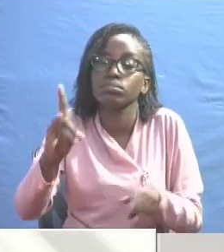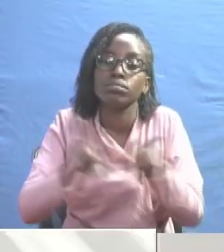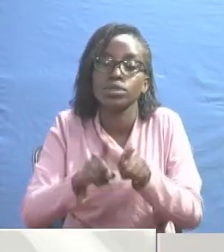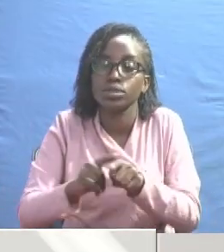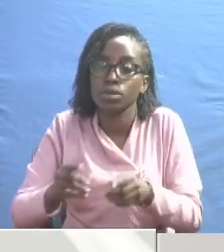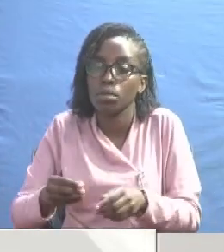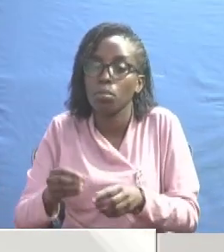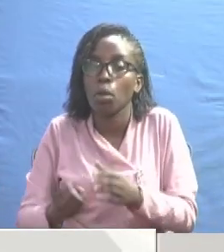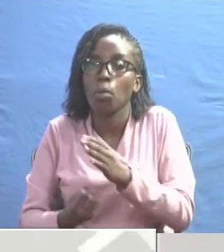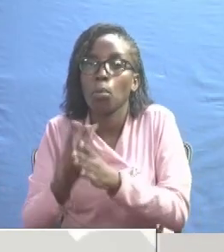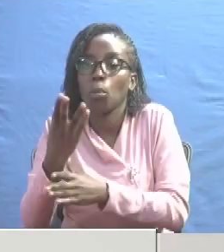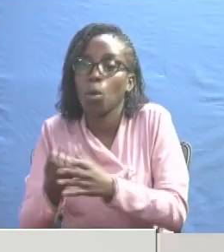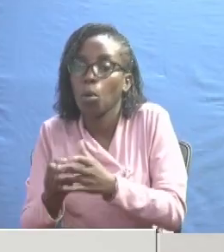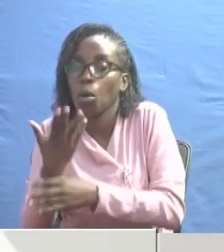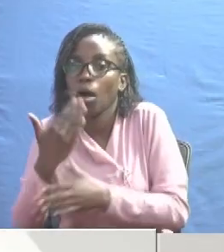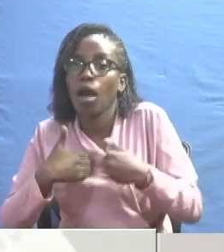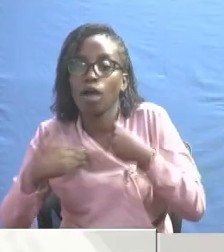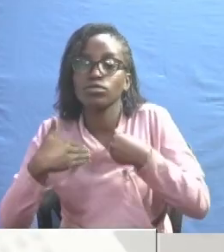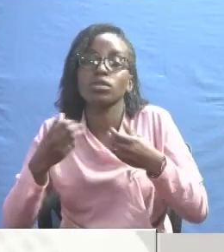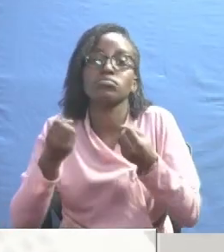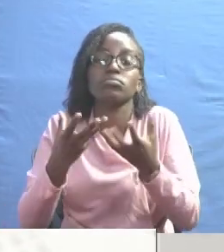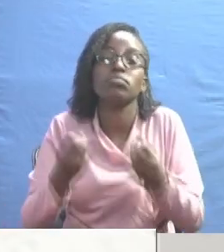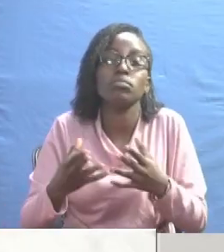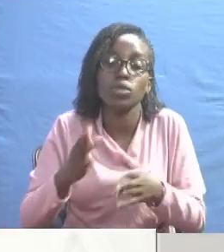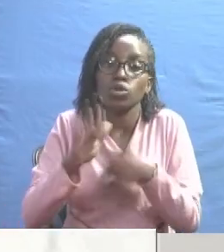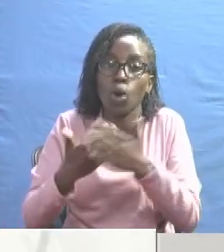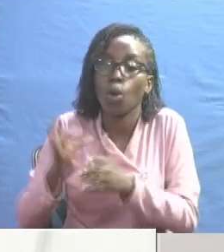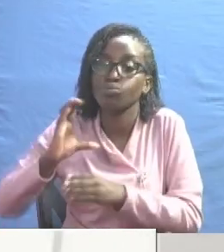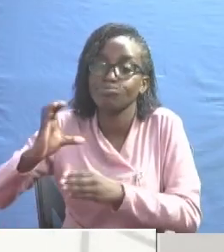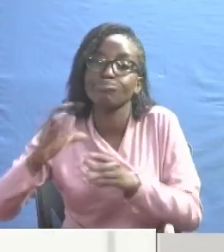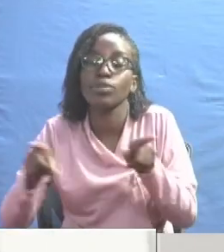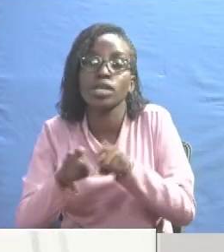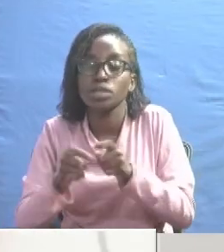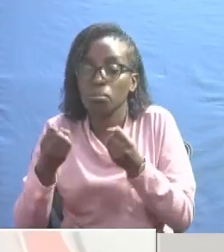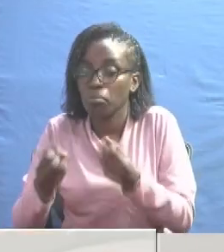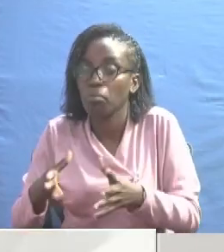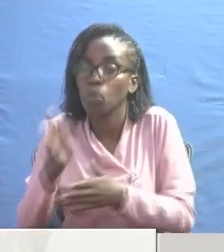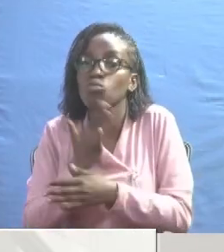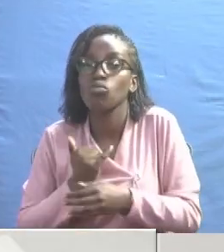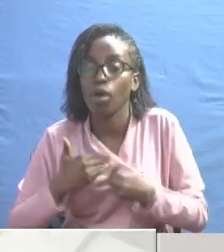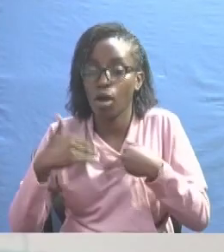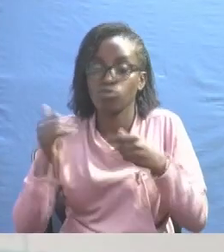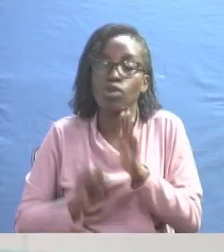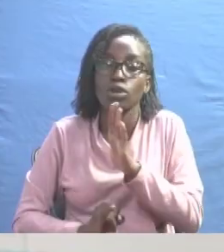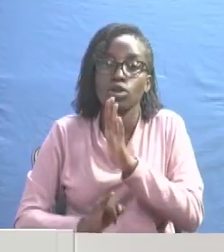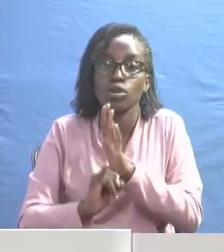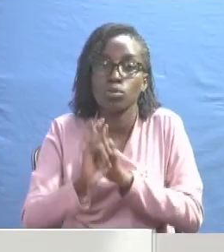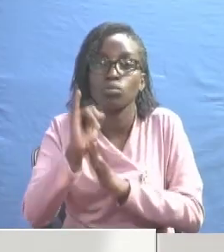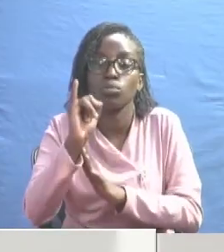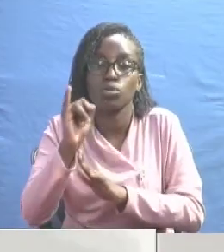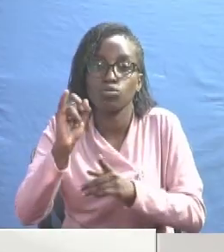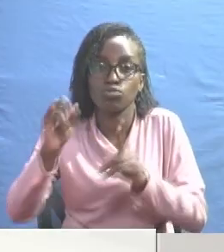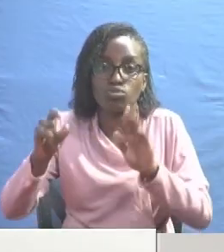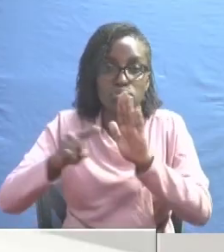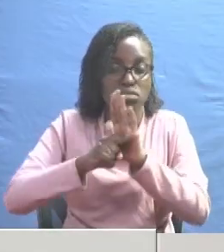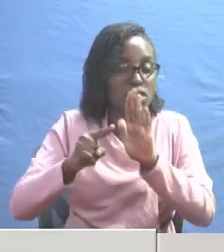rice varieties, saying that this will address customer demands and reduce importation of rice, which has negatively affected rice